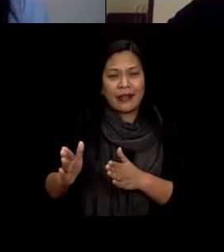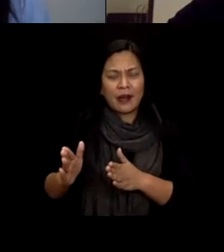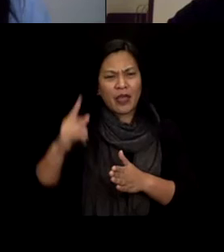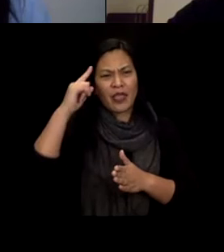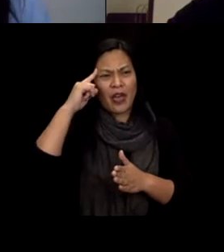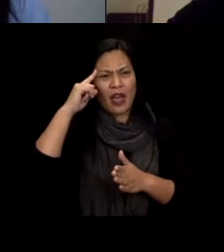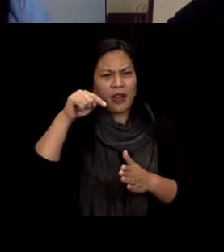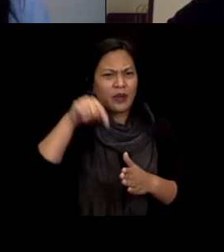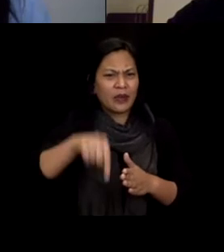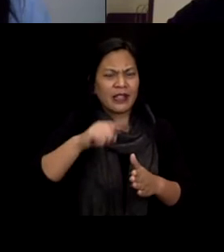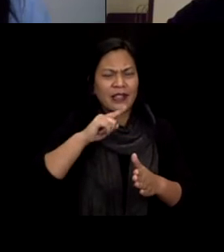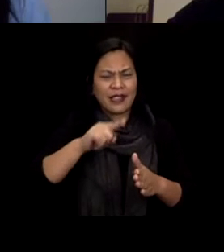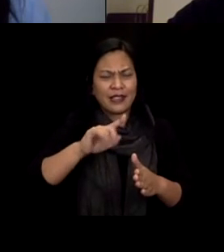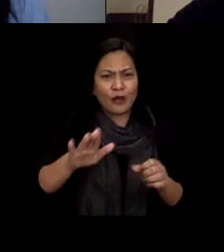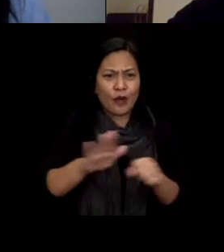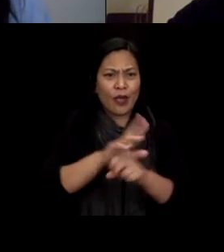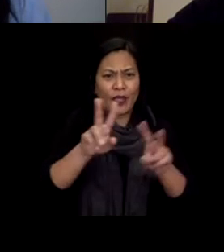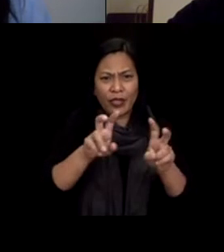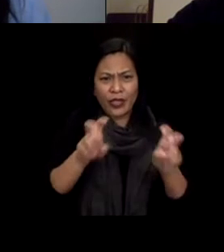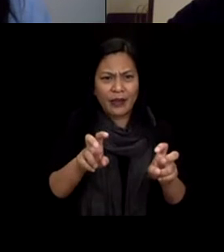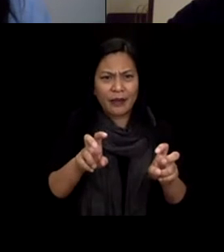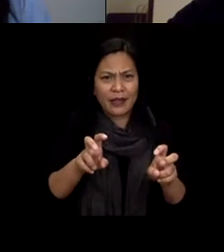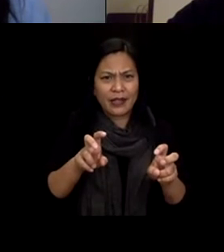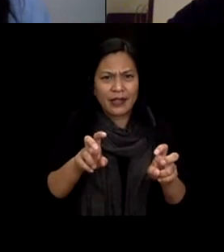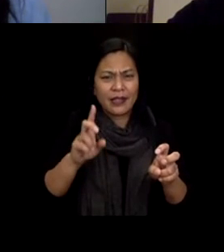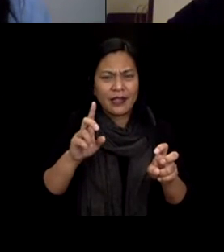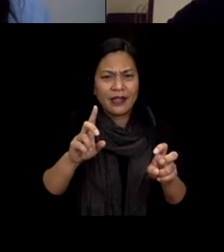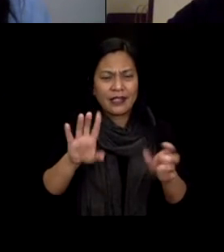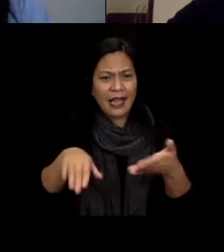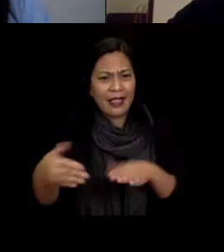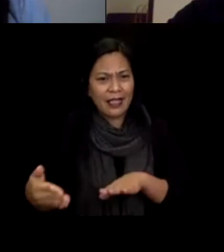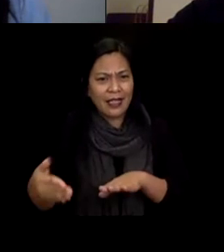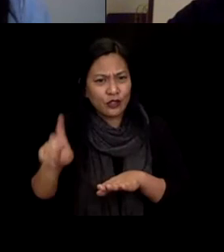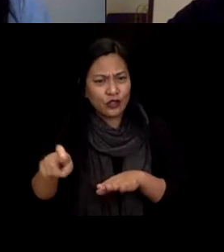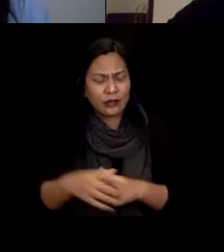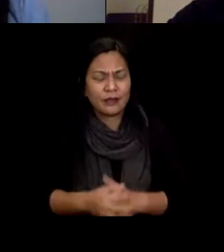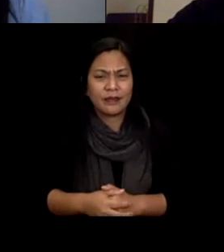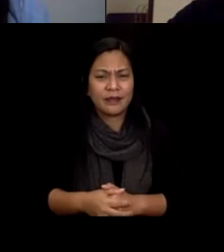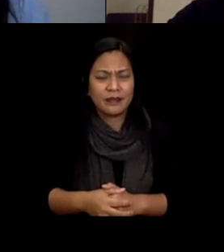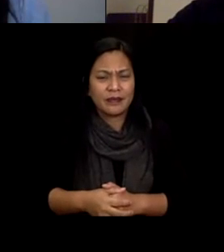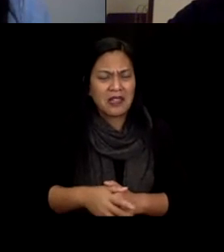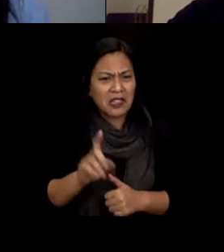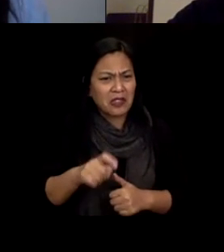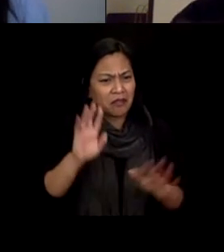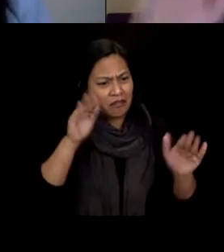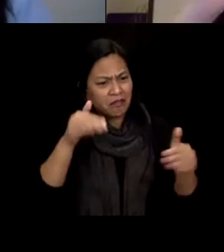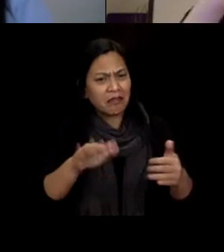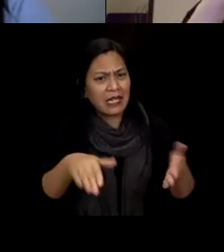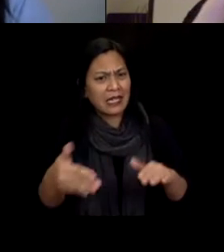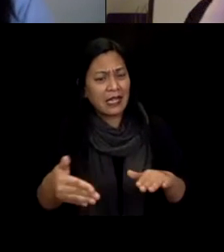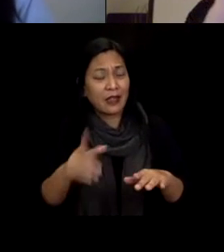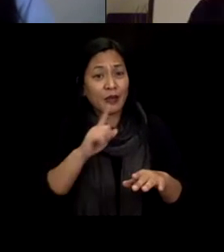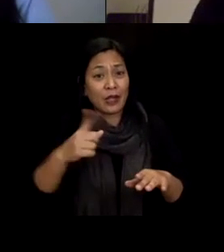death. And I actually was kind of serious. I was like, there's because like we're all living, have been